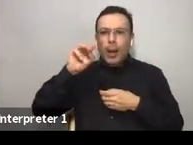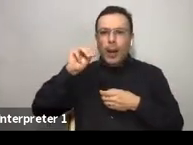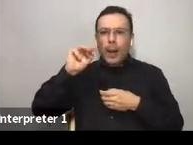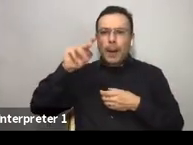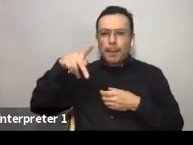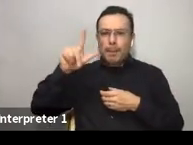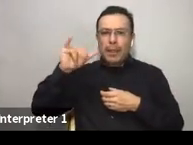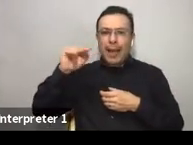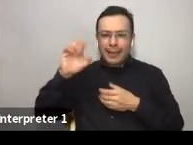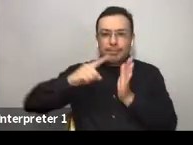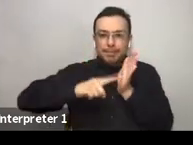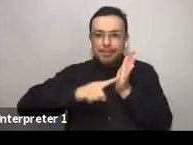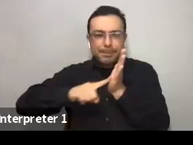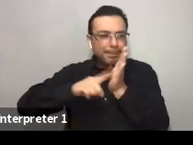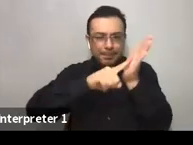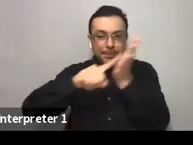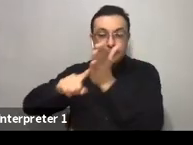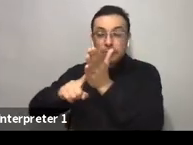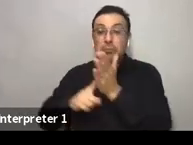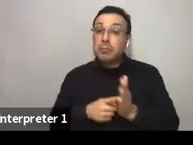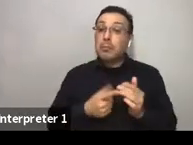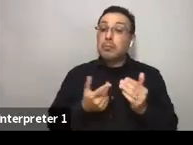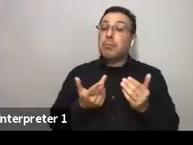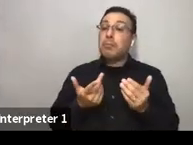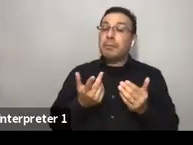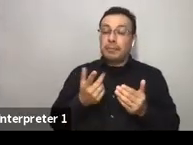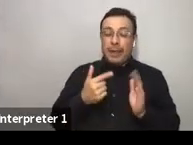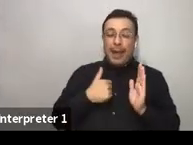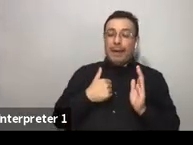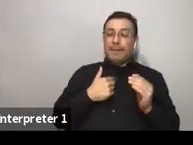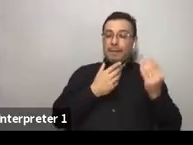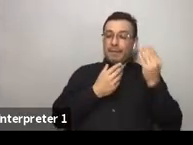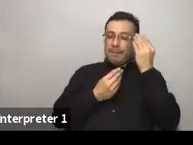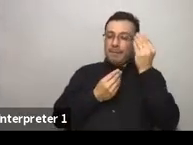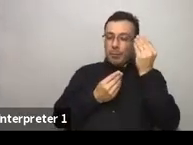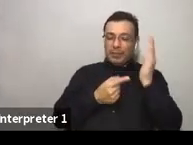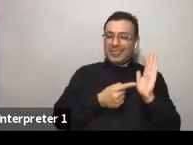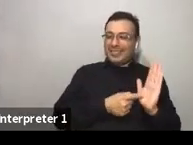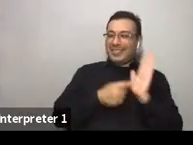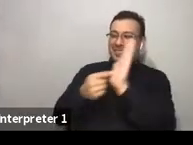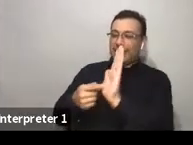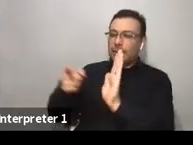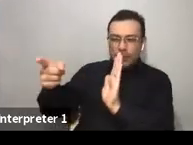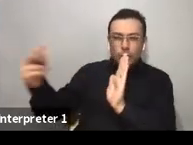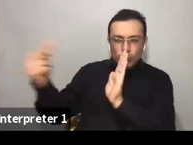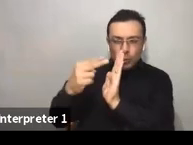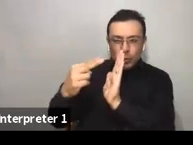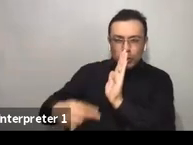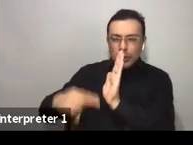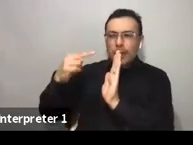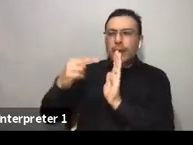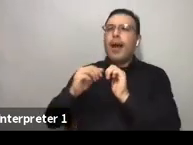audits could possibly be useful to you in thinking through strategies to be able to meet the need.